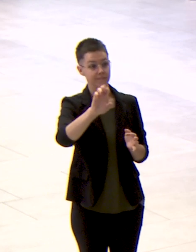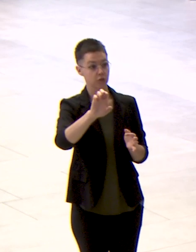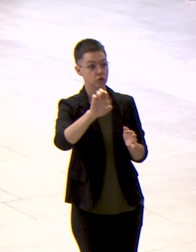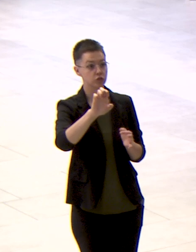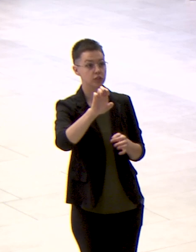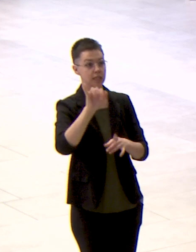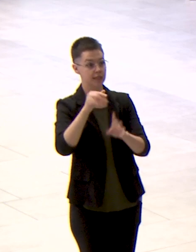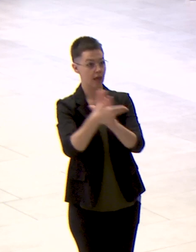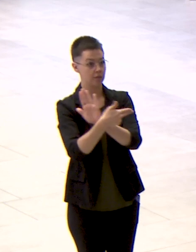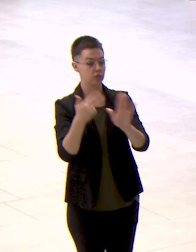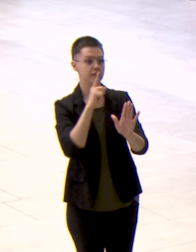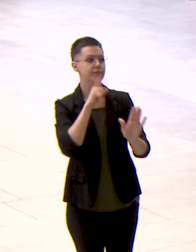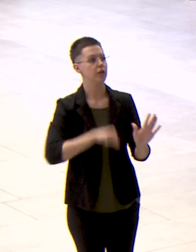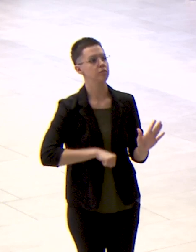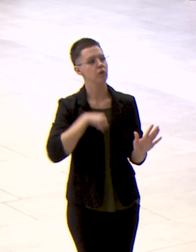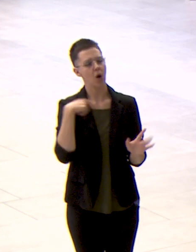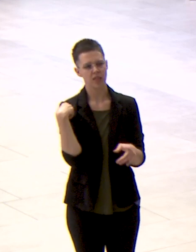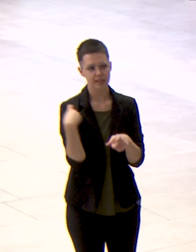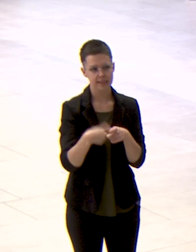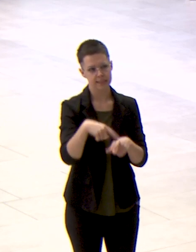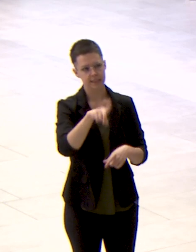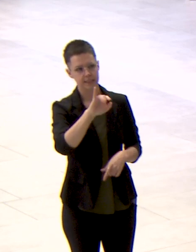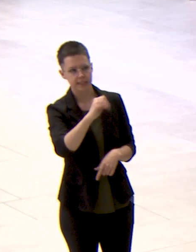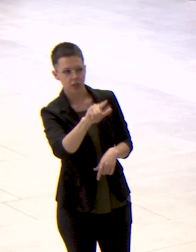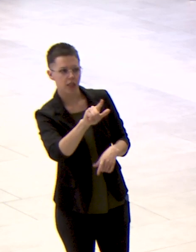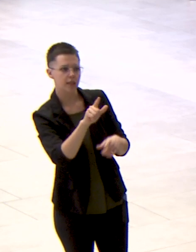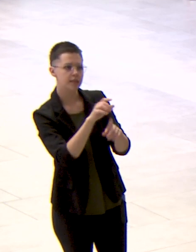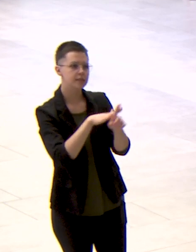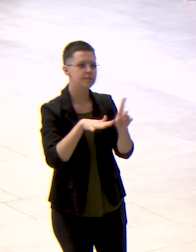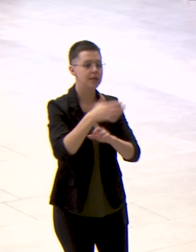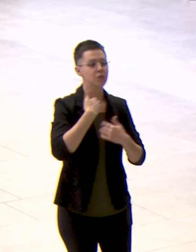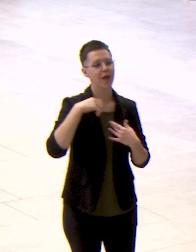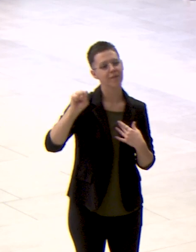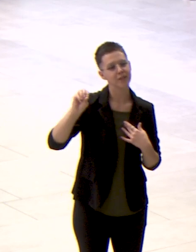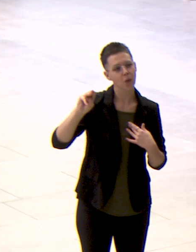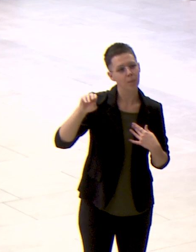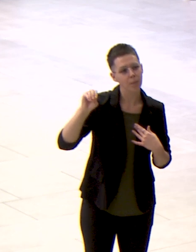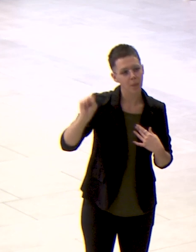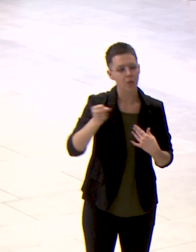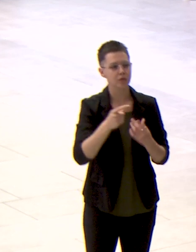space in the Latina digital space, right? You have Our Somos, you have We All Grow,